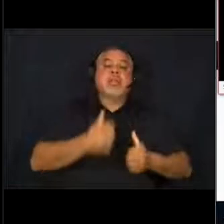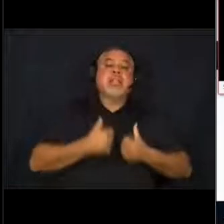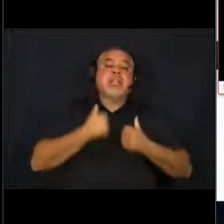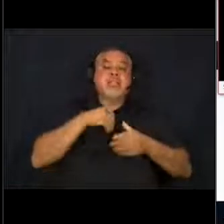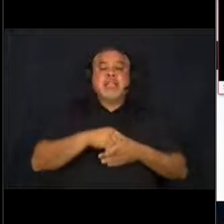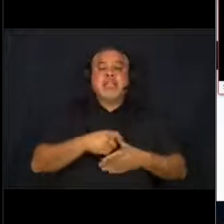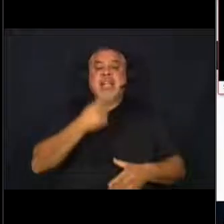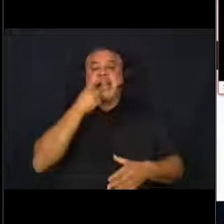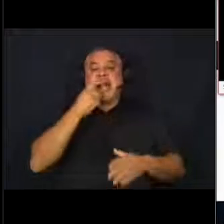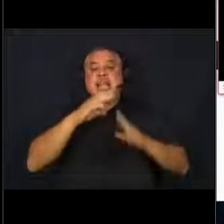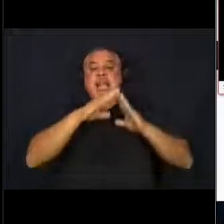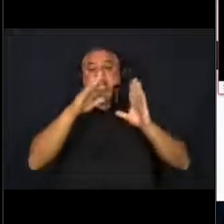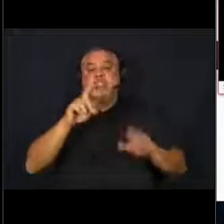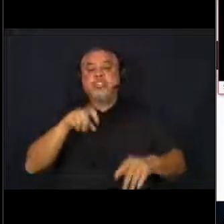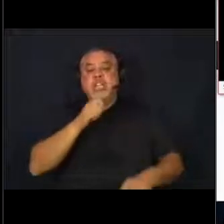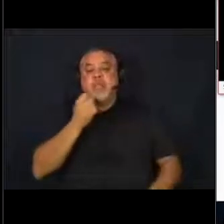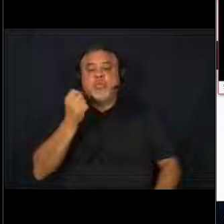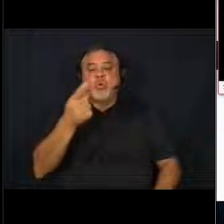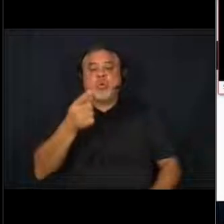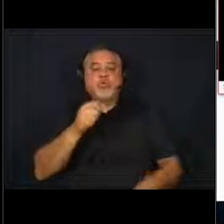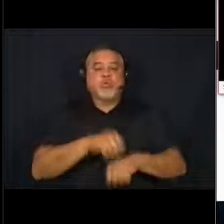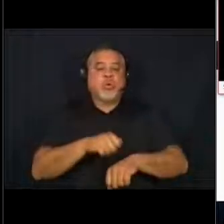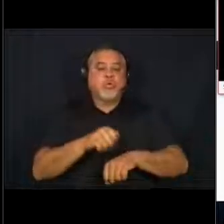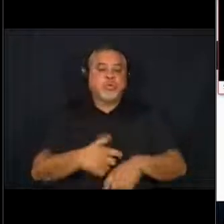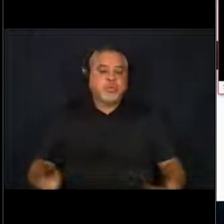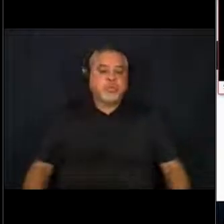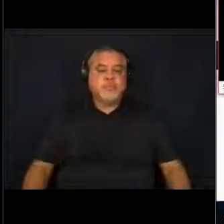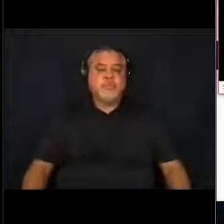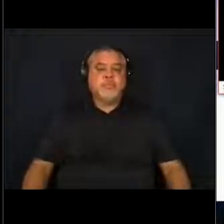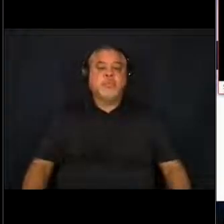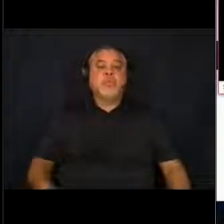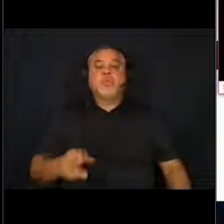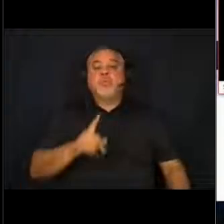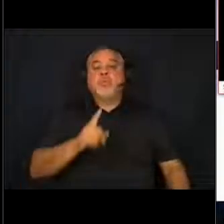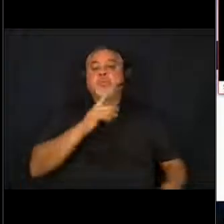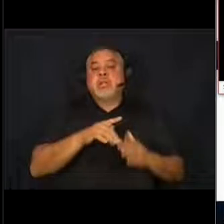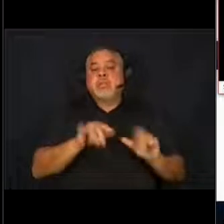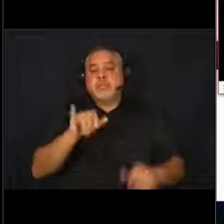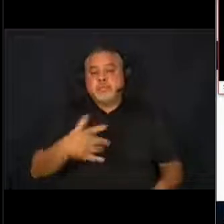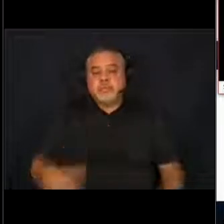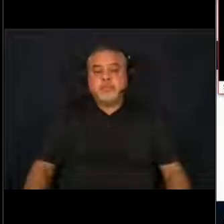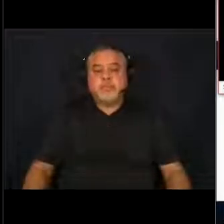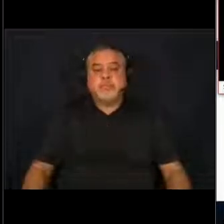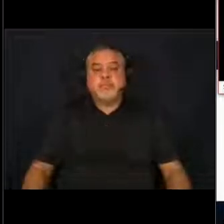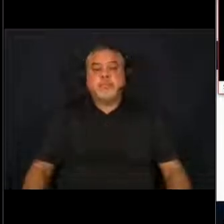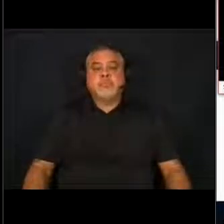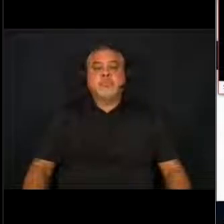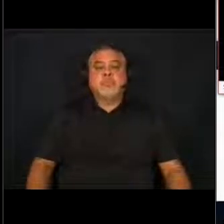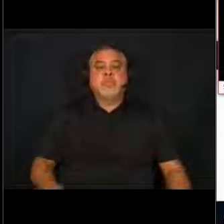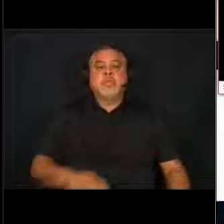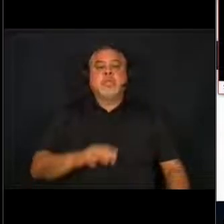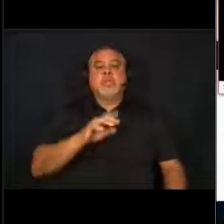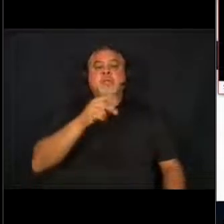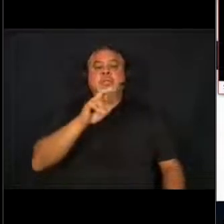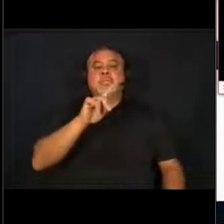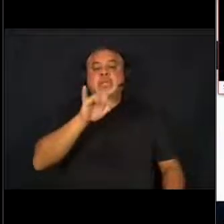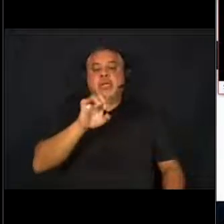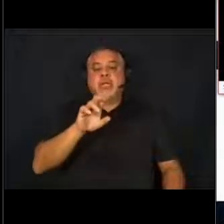houses shouldn't throw stones. Or how about this one? A percedile